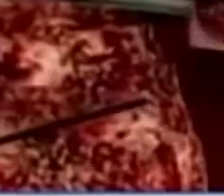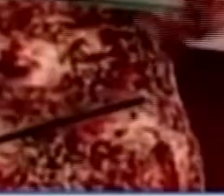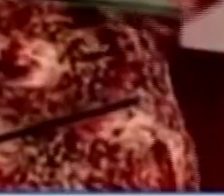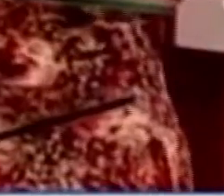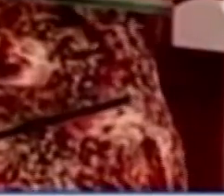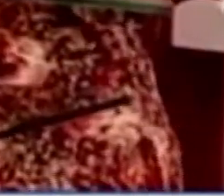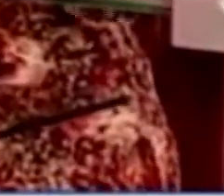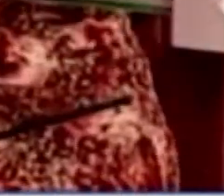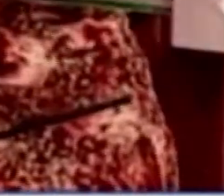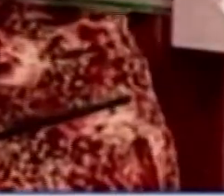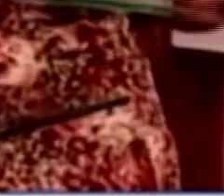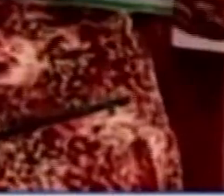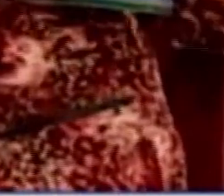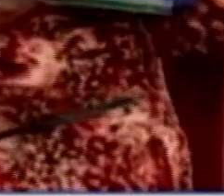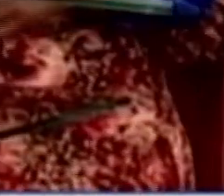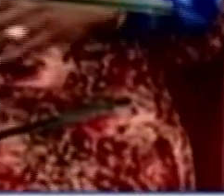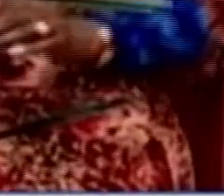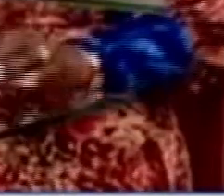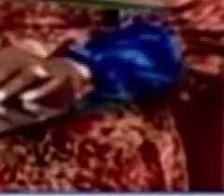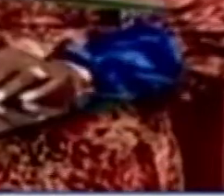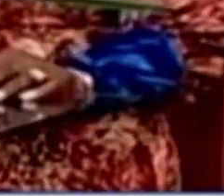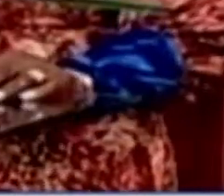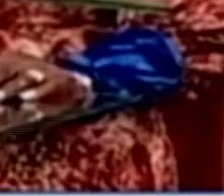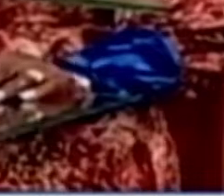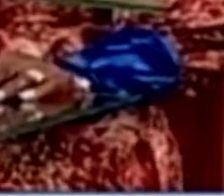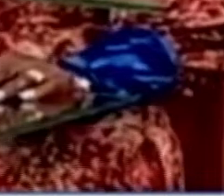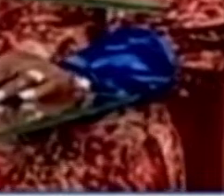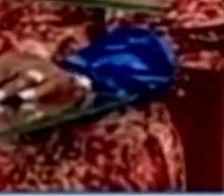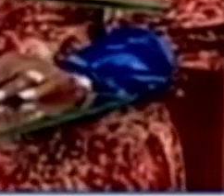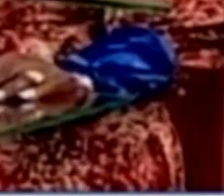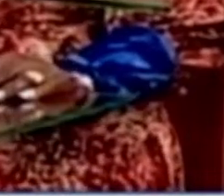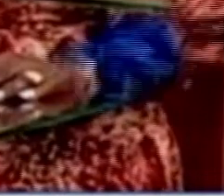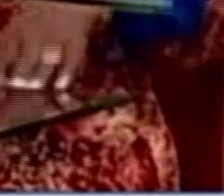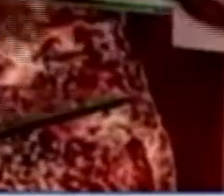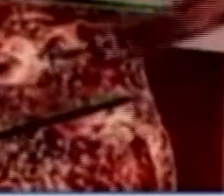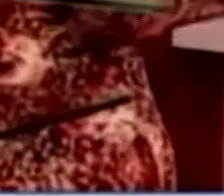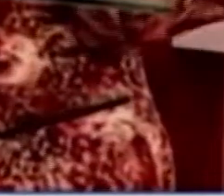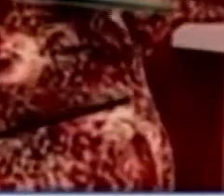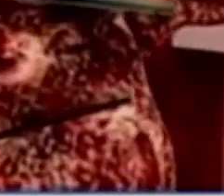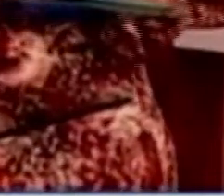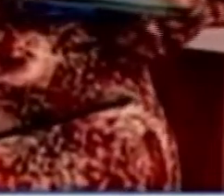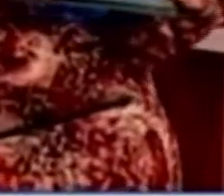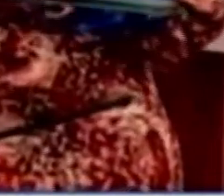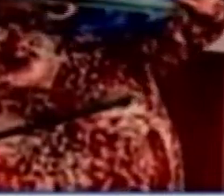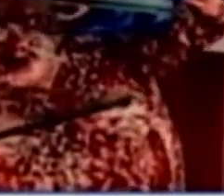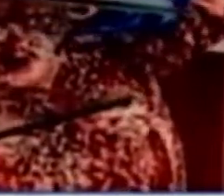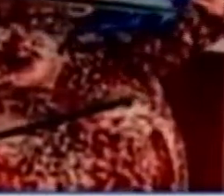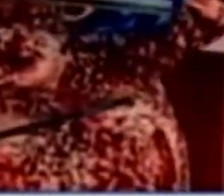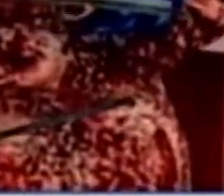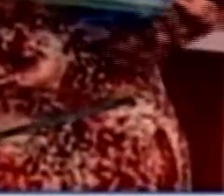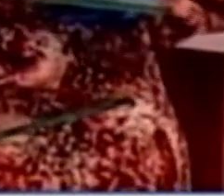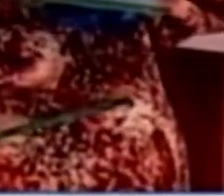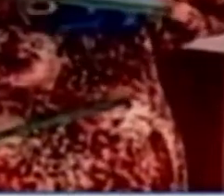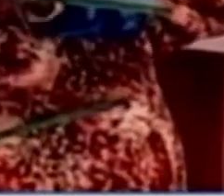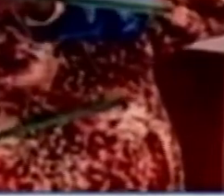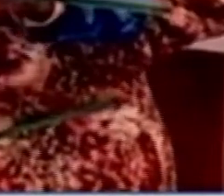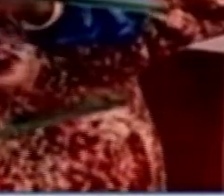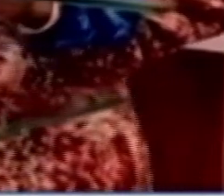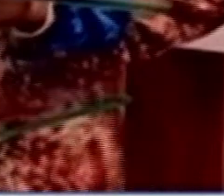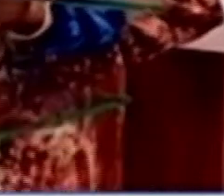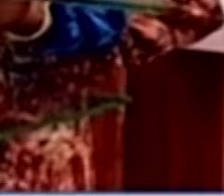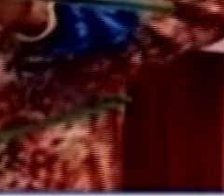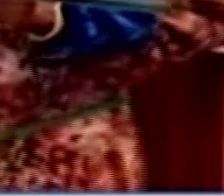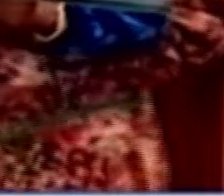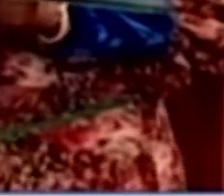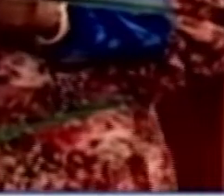you hold the Bible on your right hand. And you will put your hand on the Constitution.